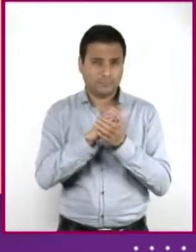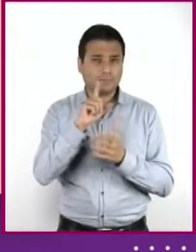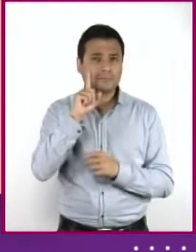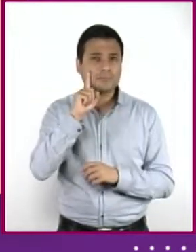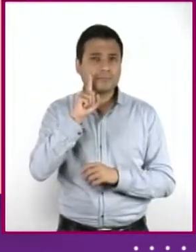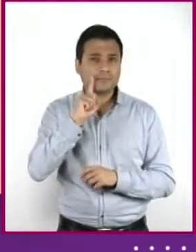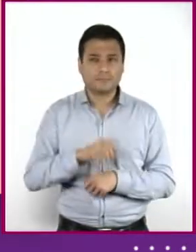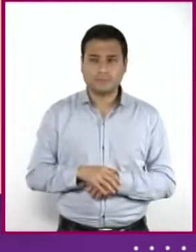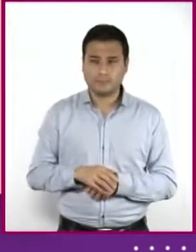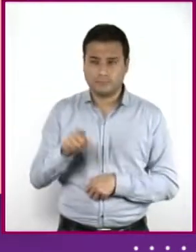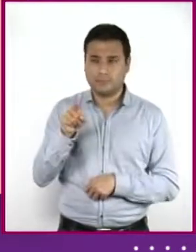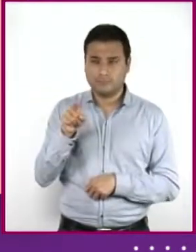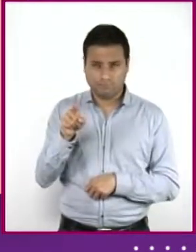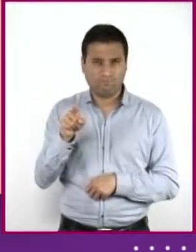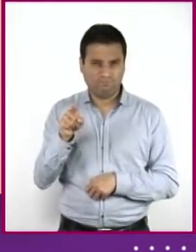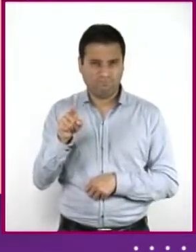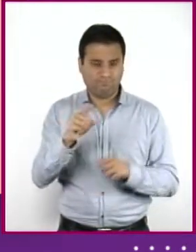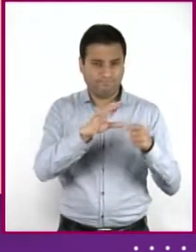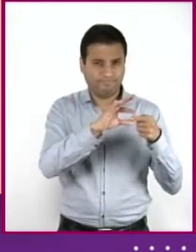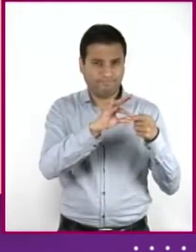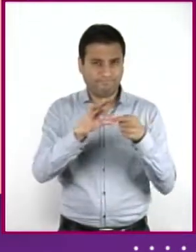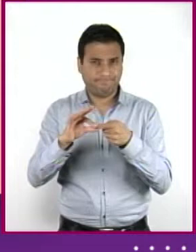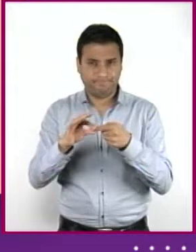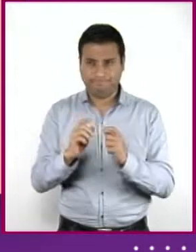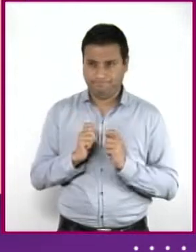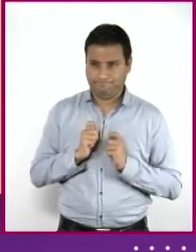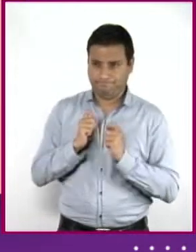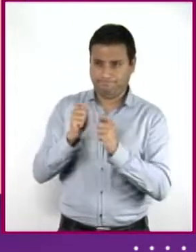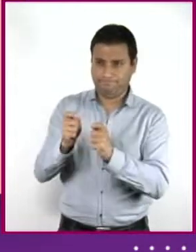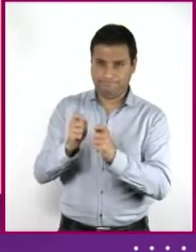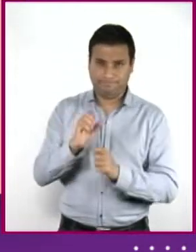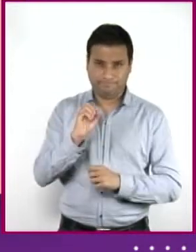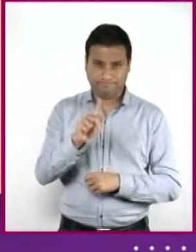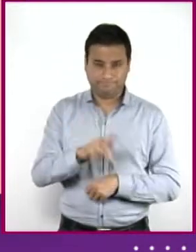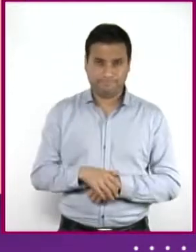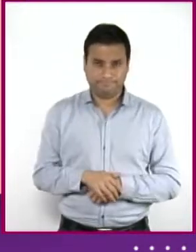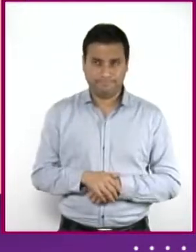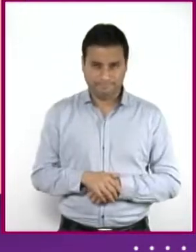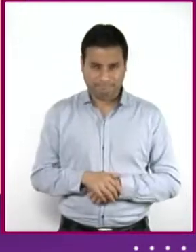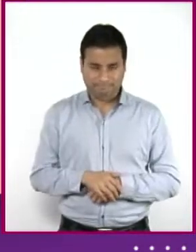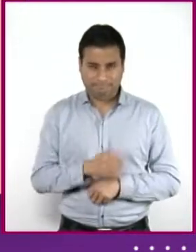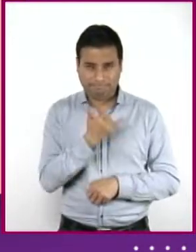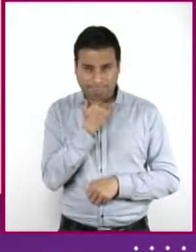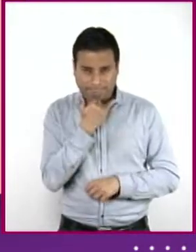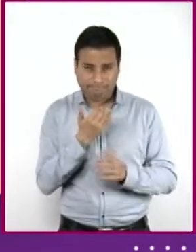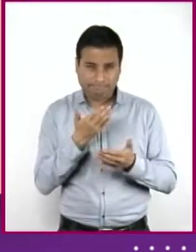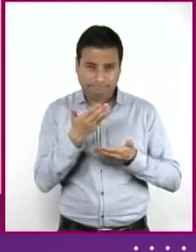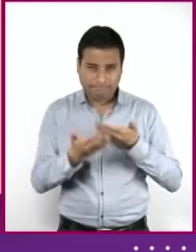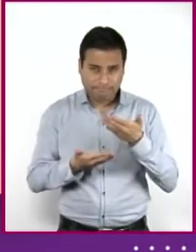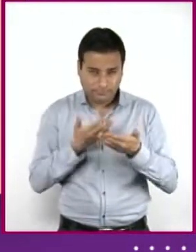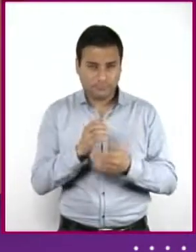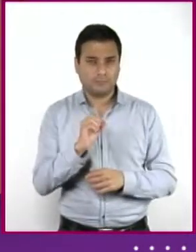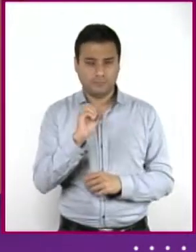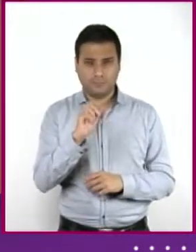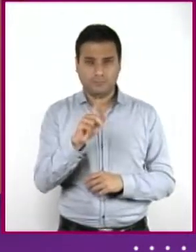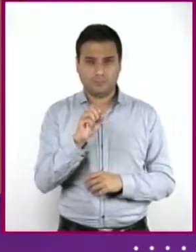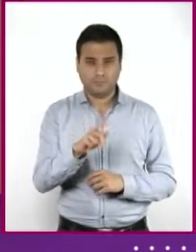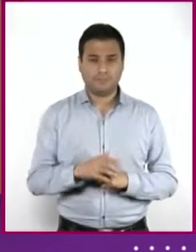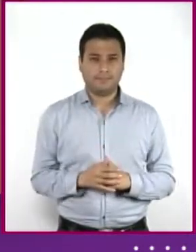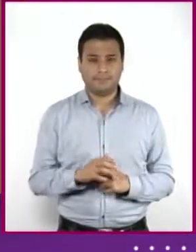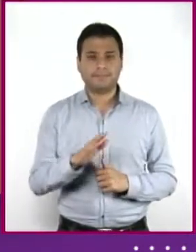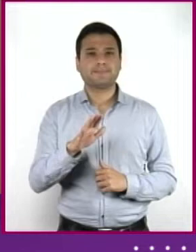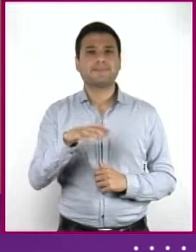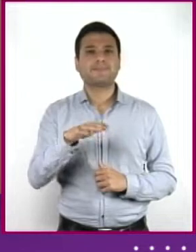will be delighted to show you around. She's in the office. Please, excuse me. Okay. Hey,